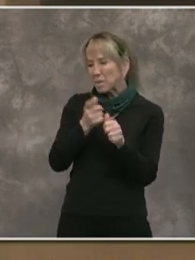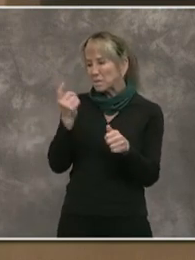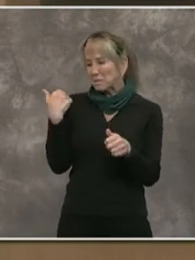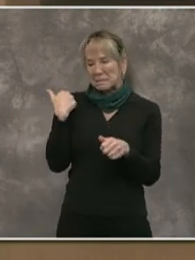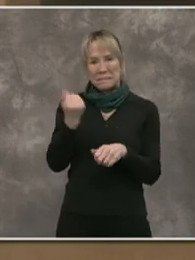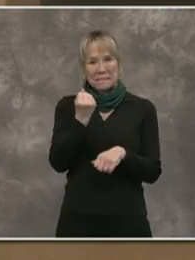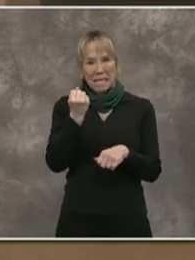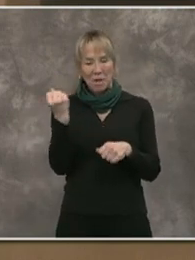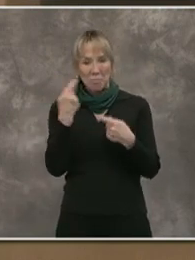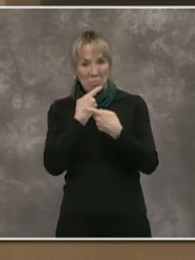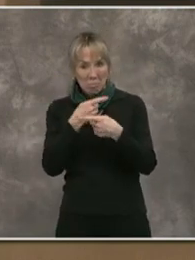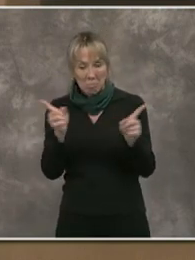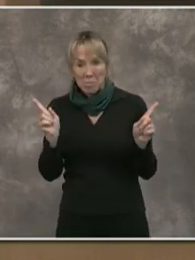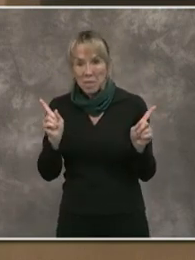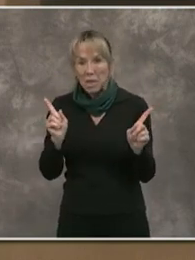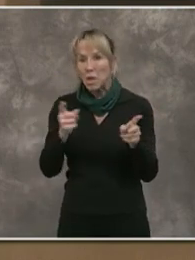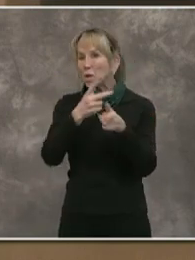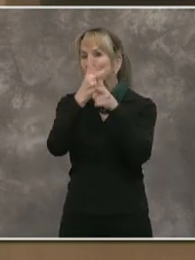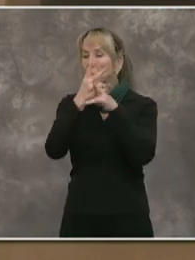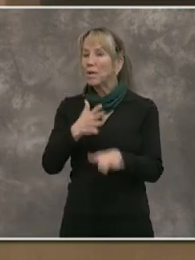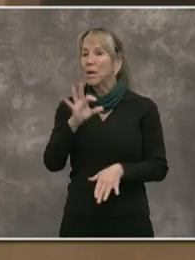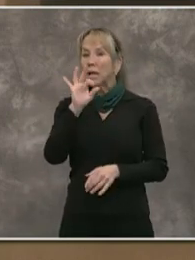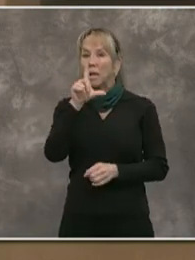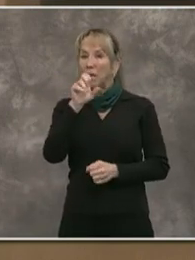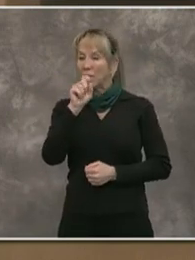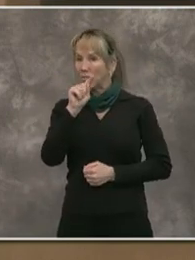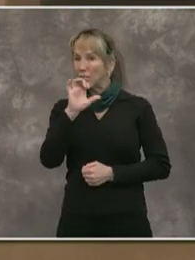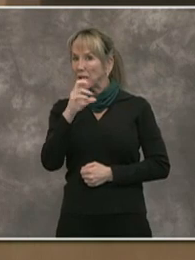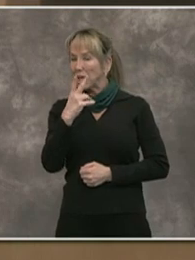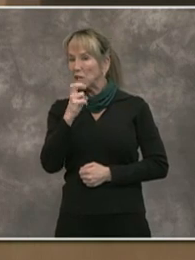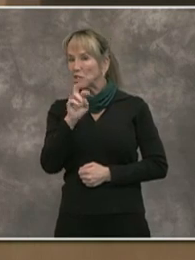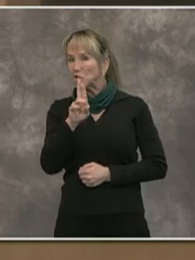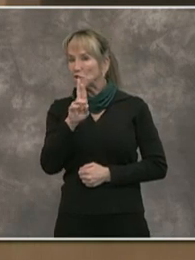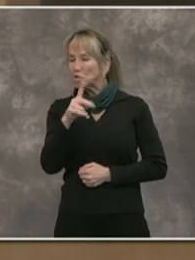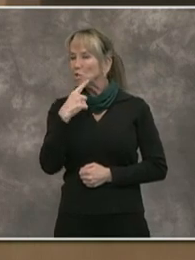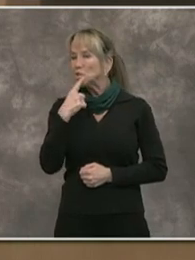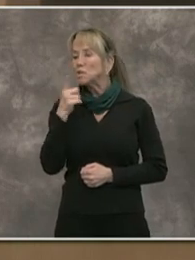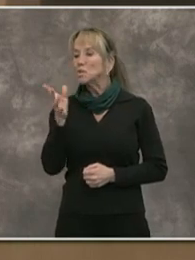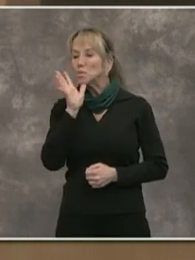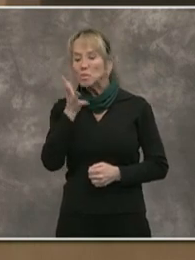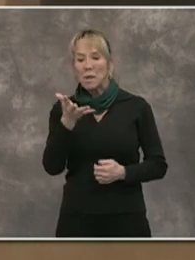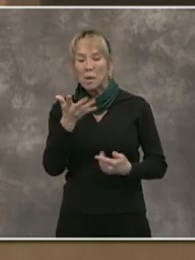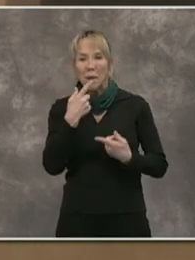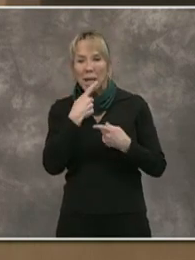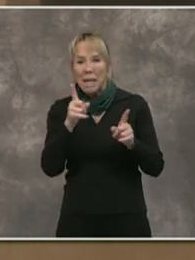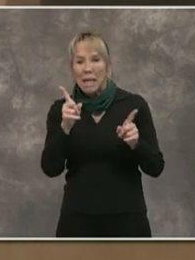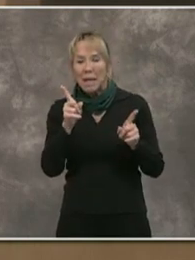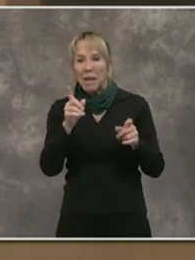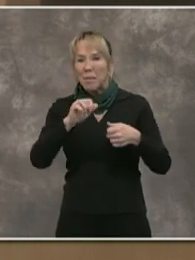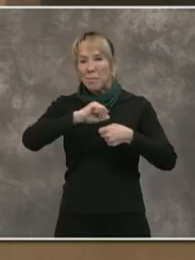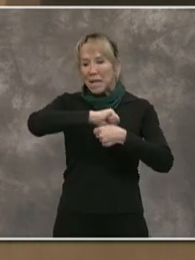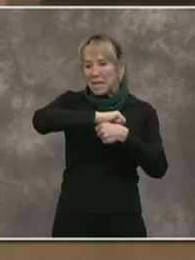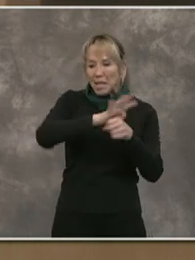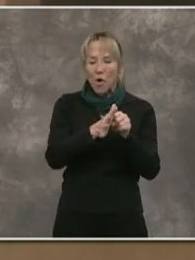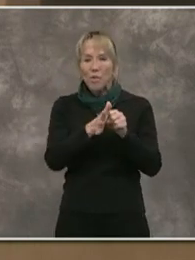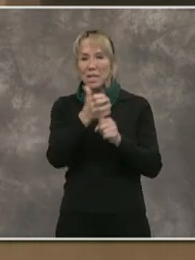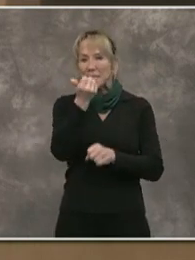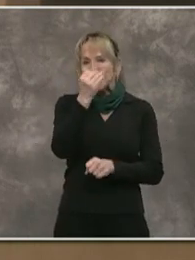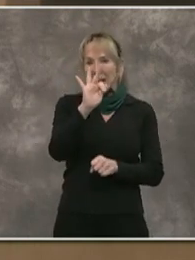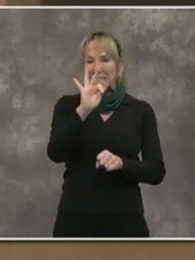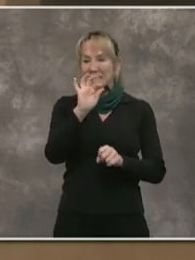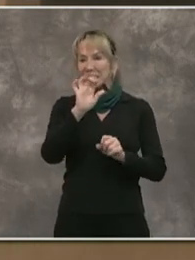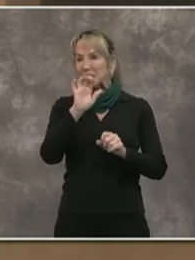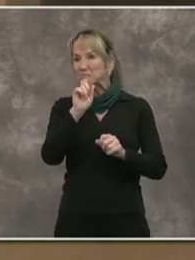Saturday. Supervisor Fletcher had said that they would be announcing a COVID-19 testing coordinator. I'm wondering if that's